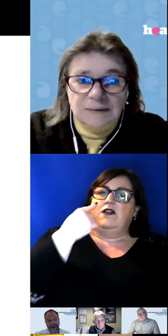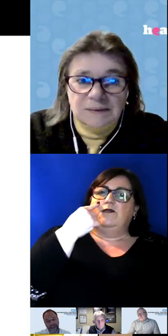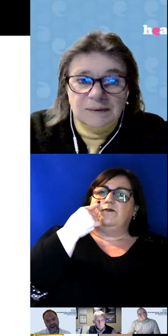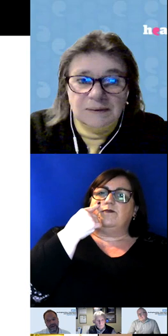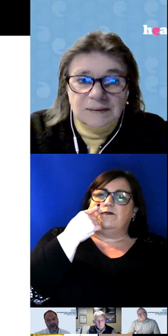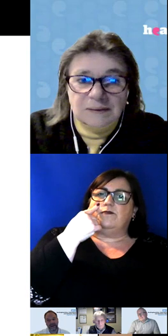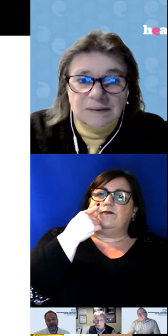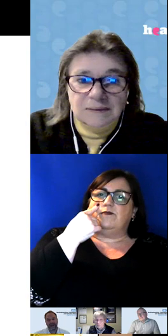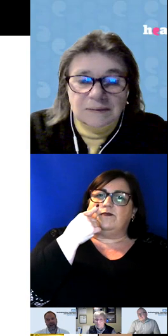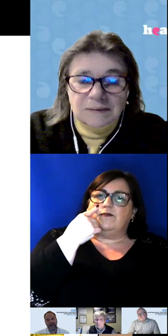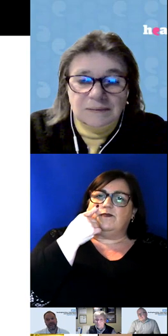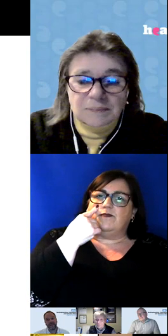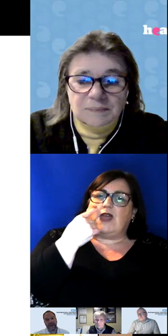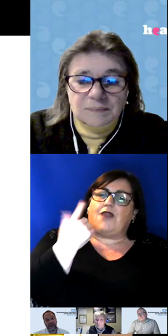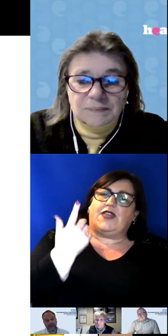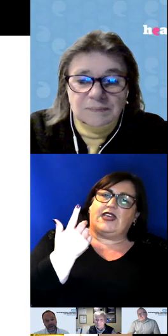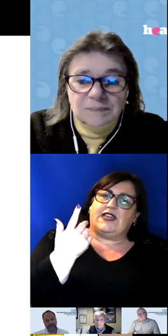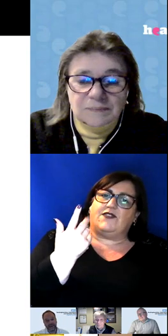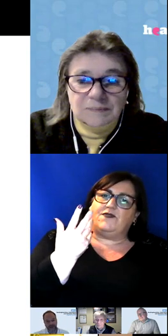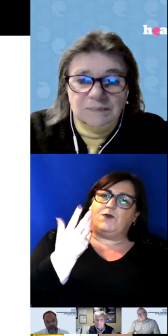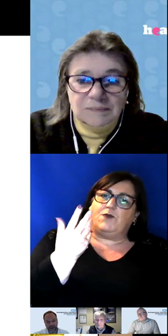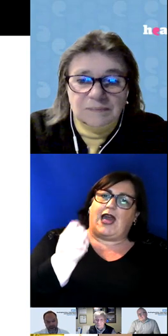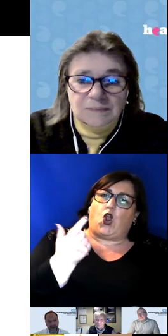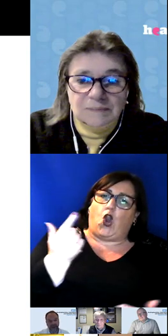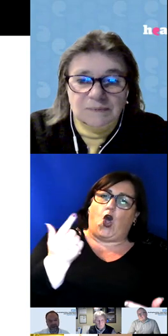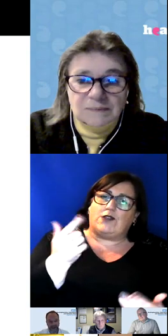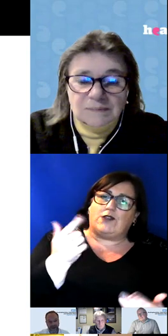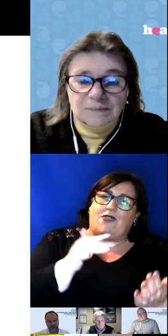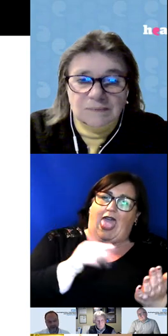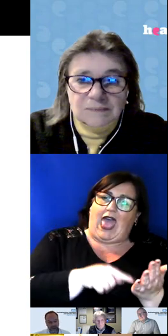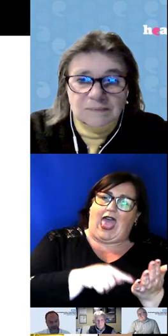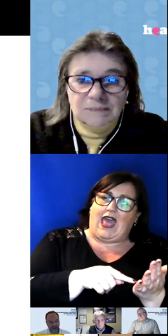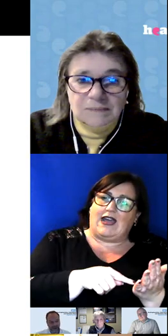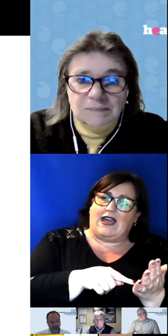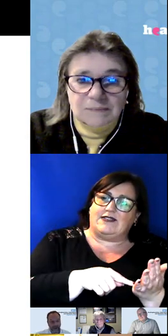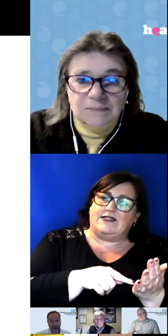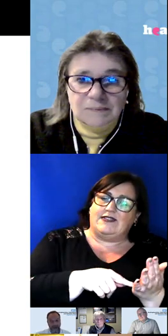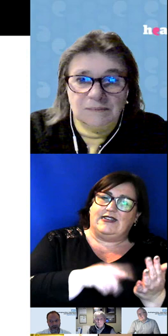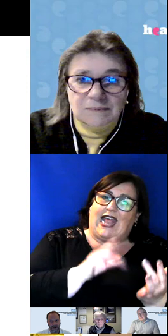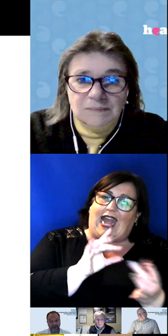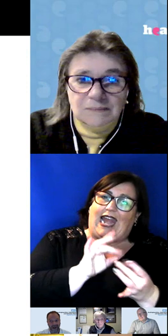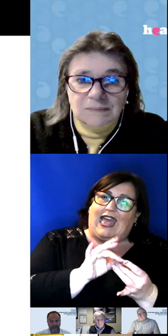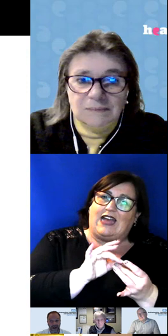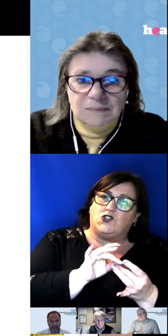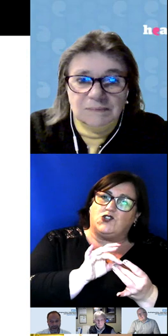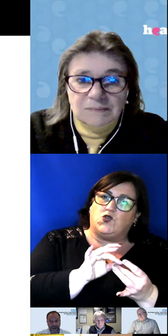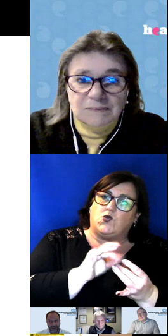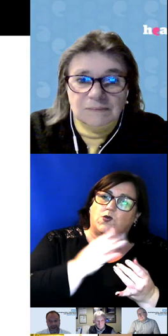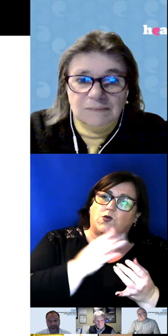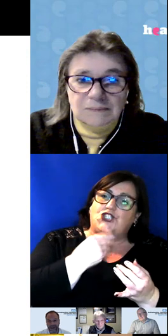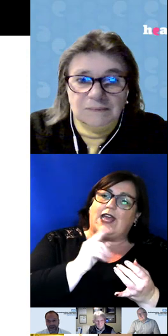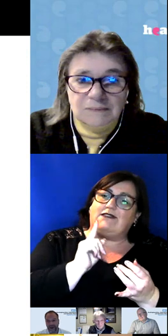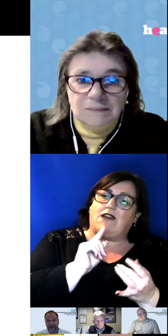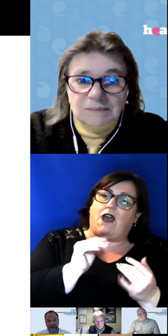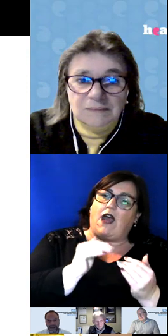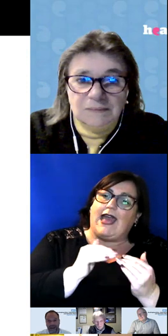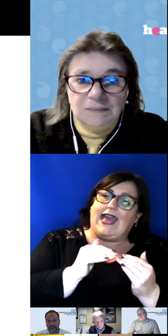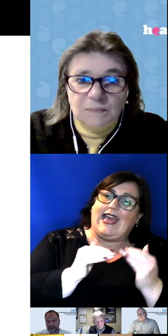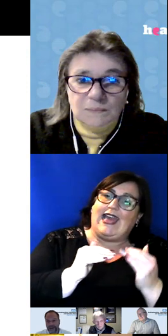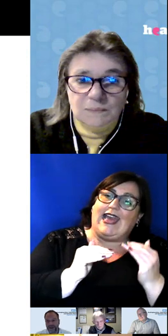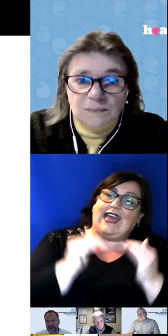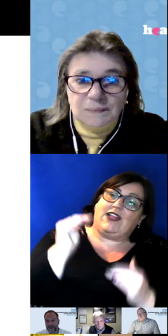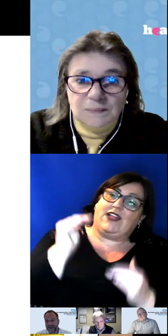is quite a lot in there about inequalities for gender inequalities throughout the document. It may not be